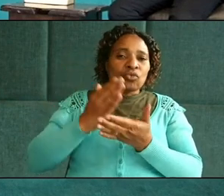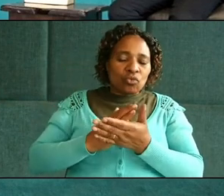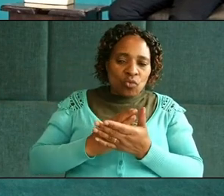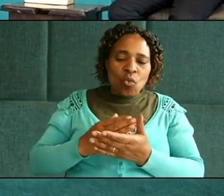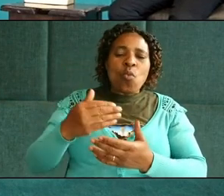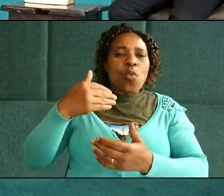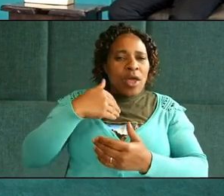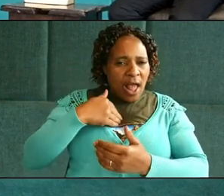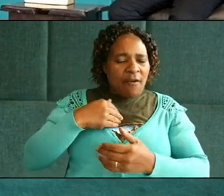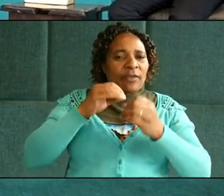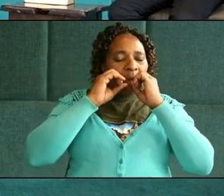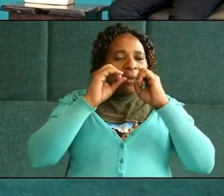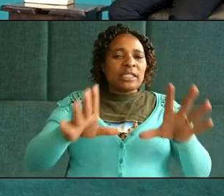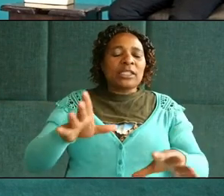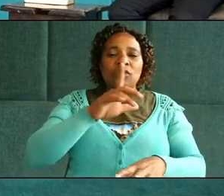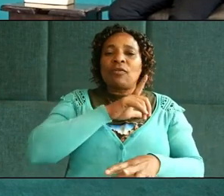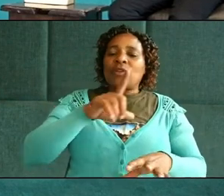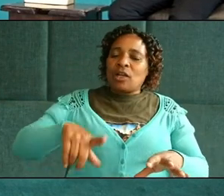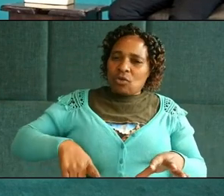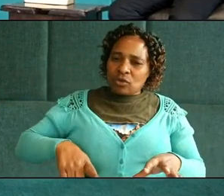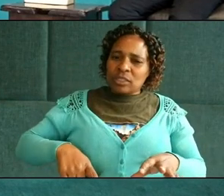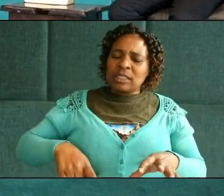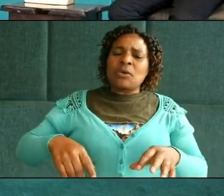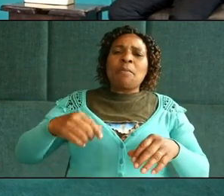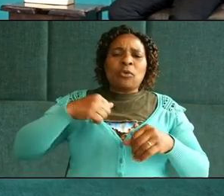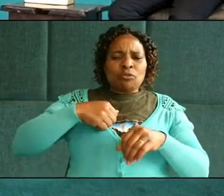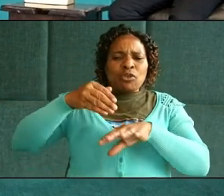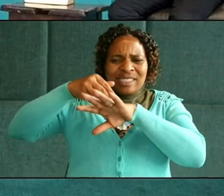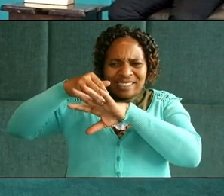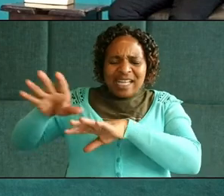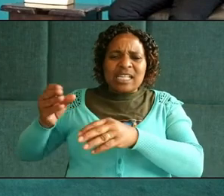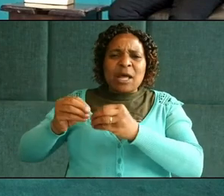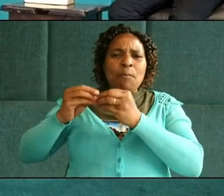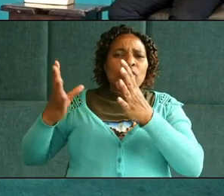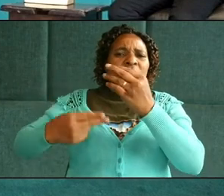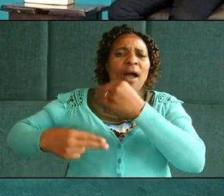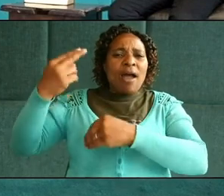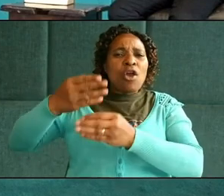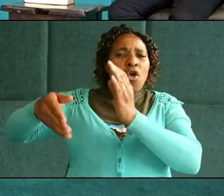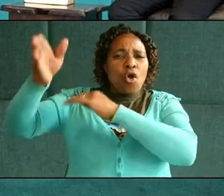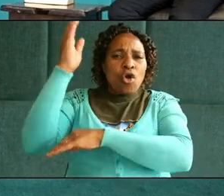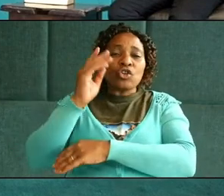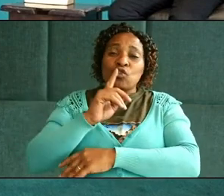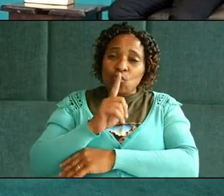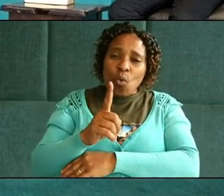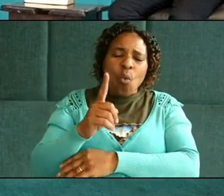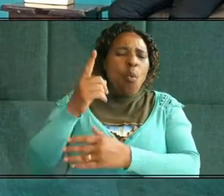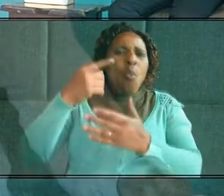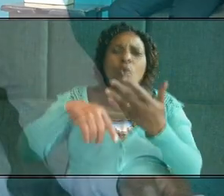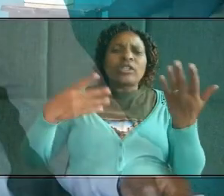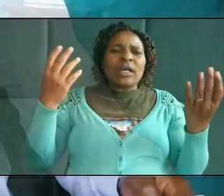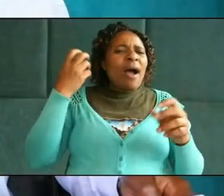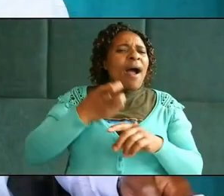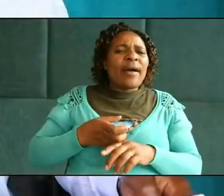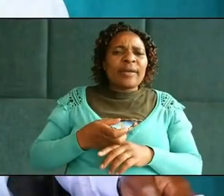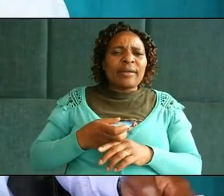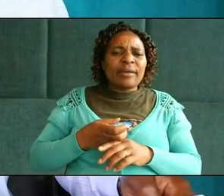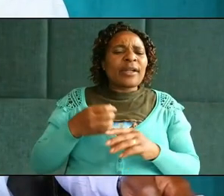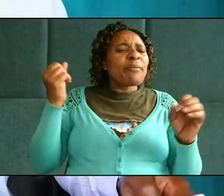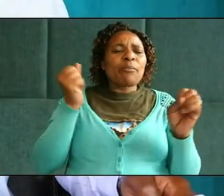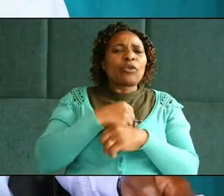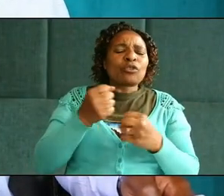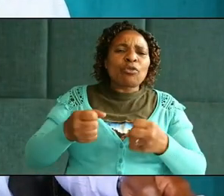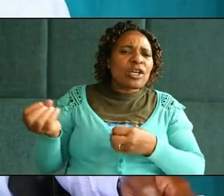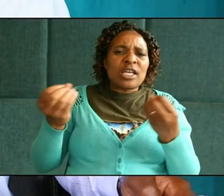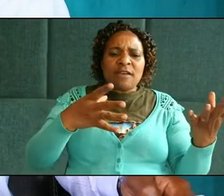we have like the blessings of the Lord. We have been sent by the Most High God. So then what's so hard for him that he cannot